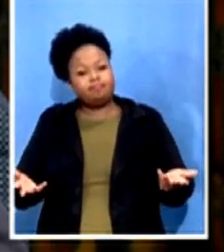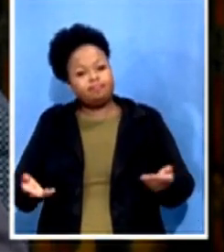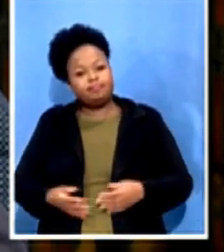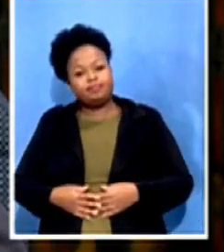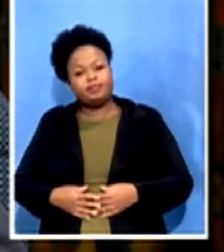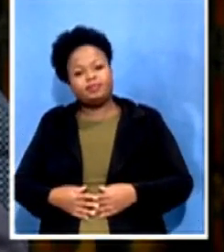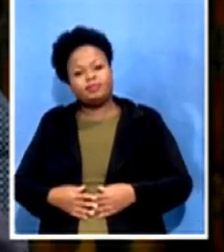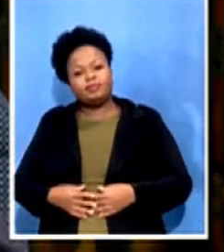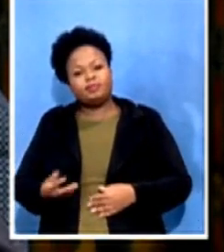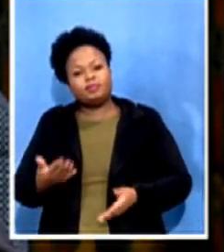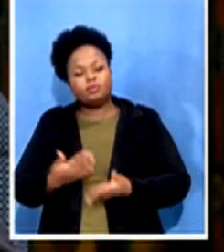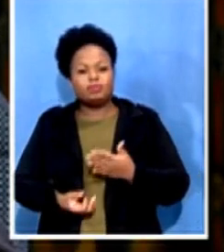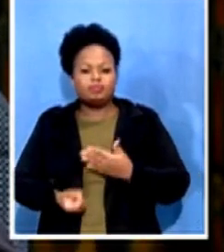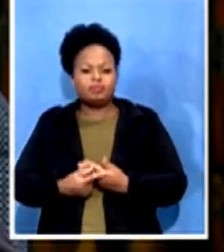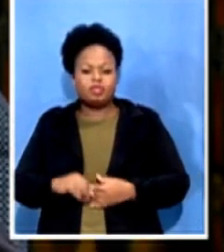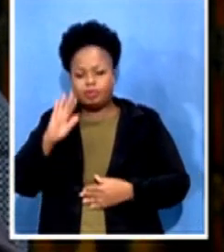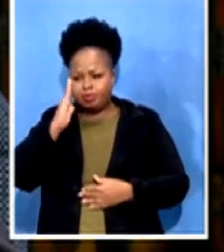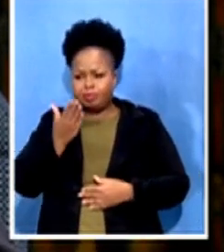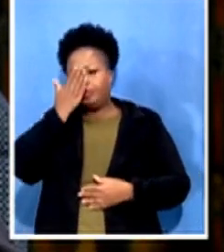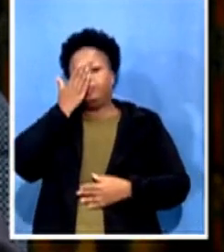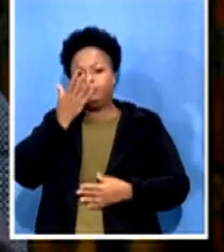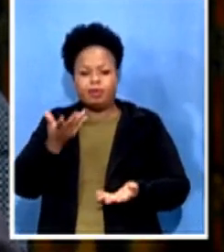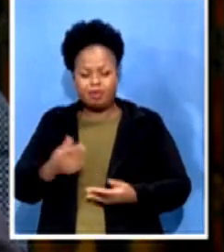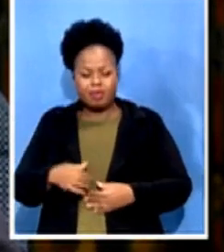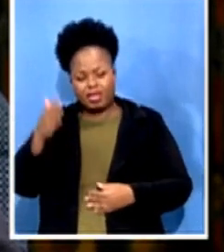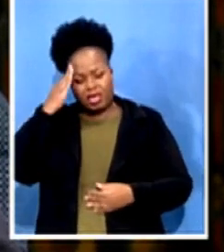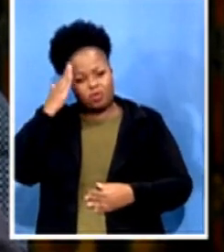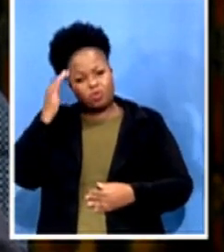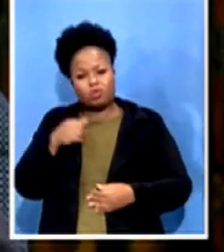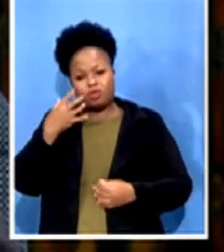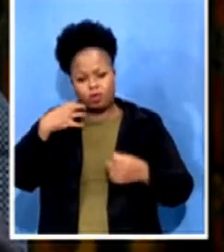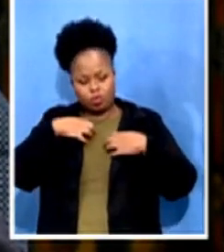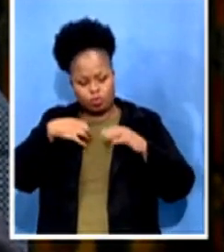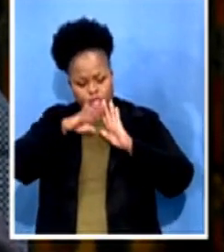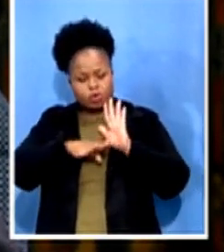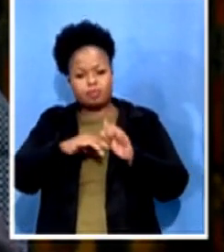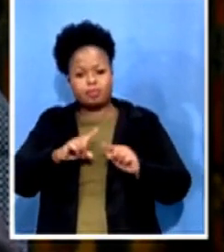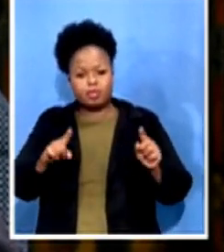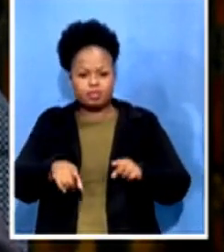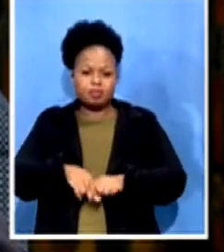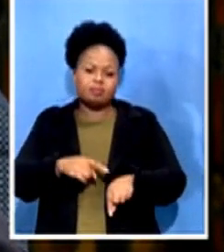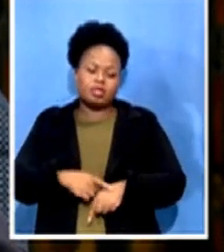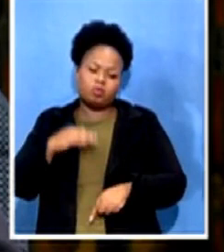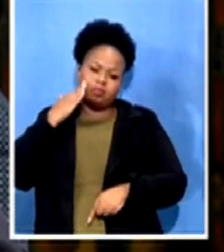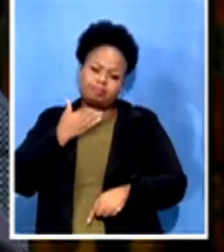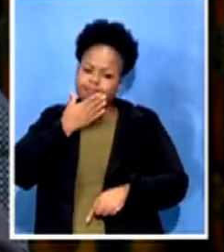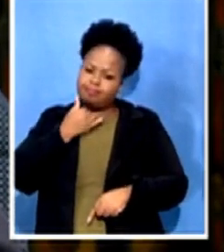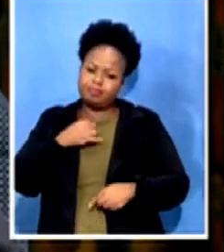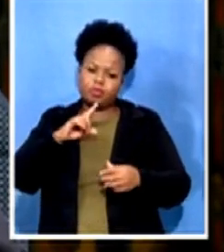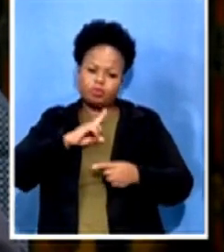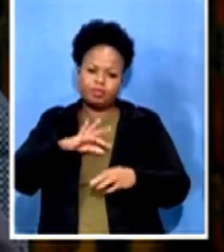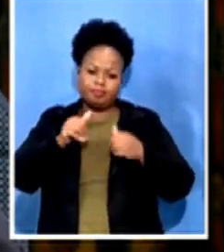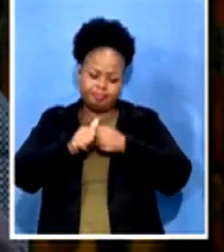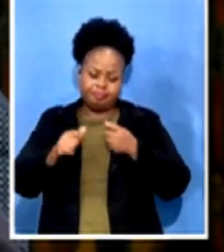notice, and I know that you had your own program, but you have been very kind to oblige us. And as we have